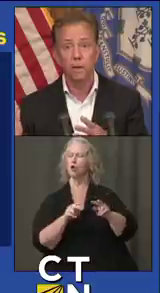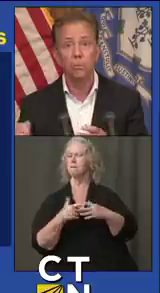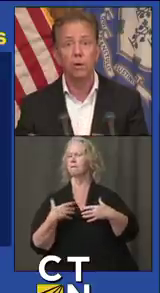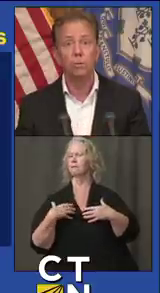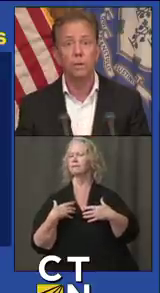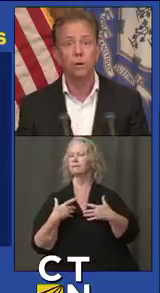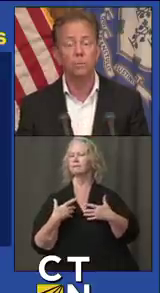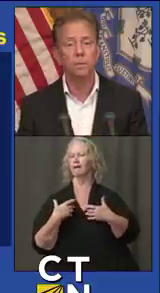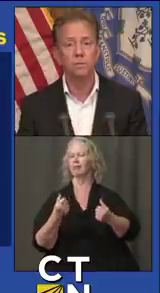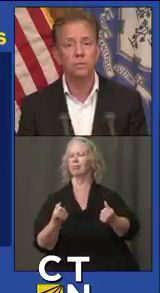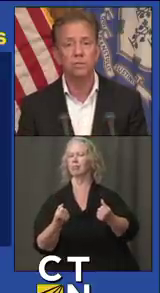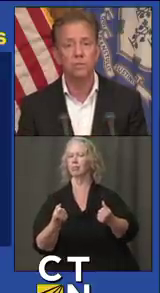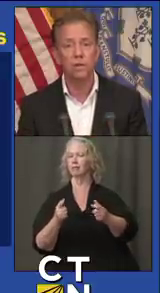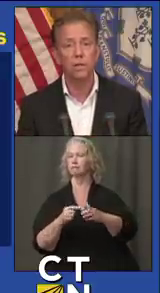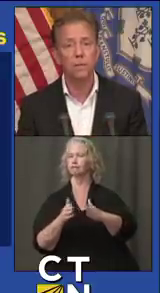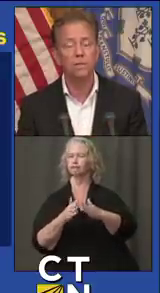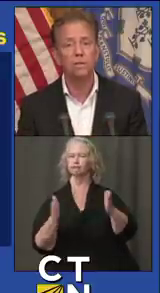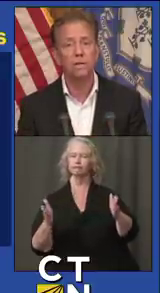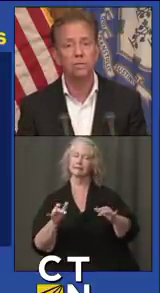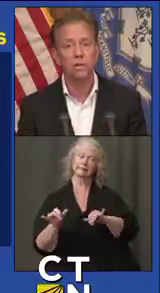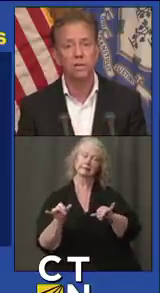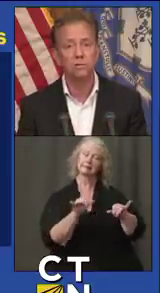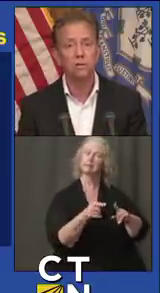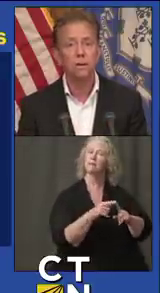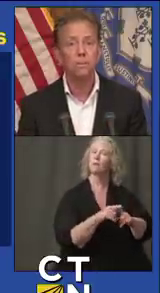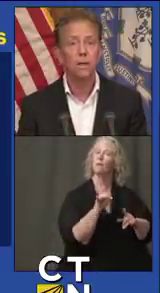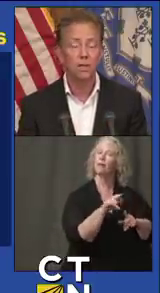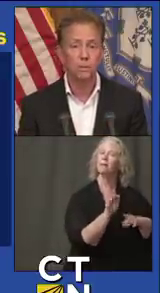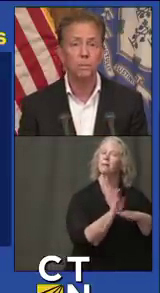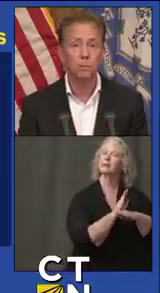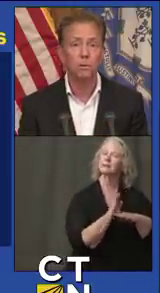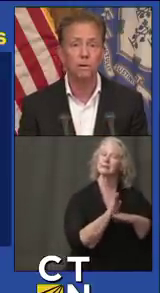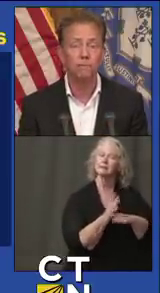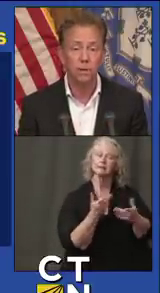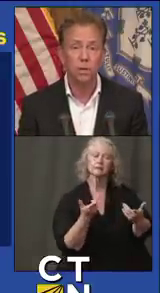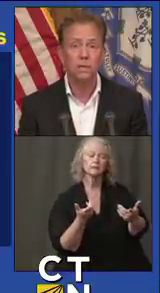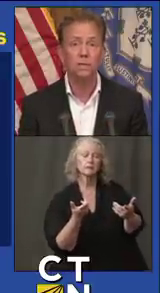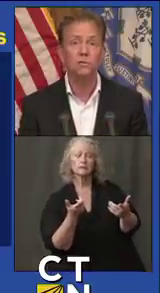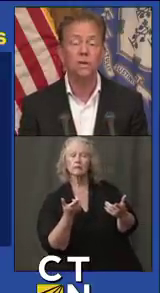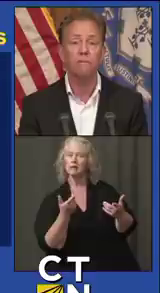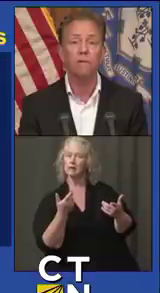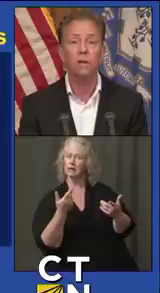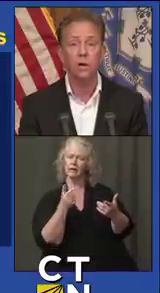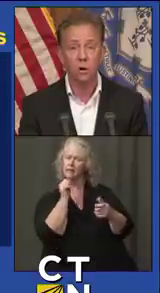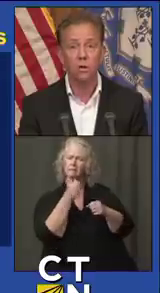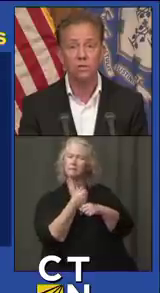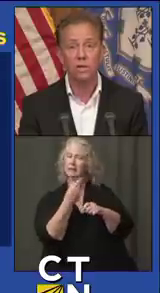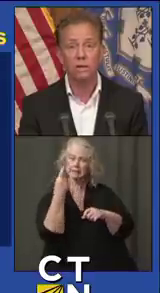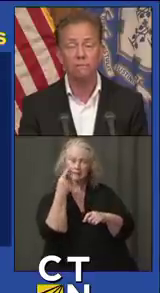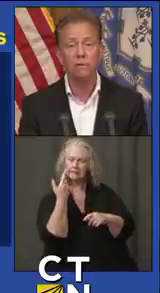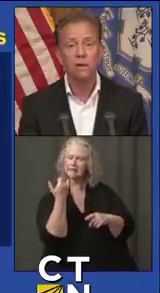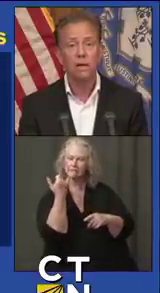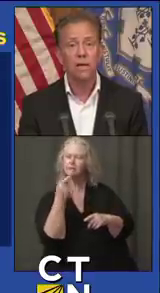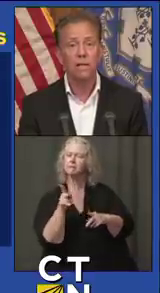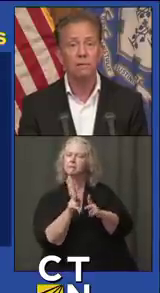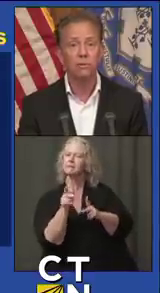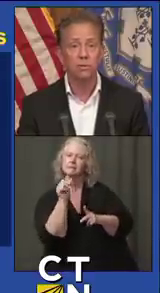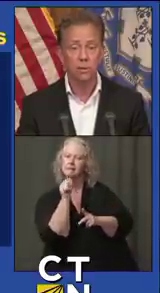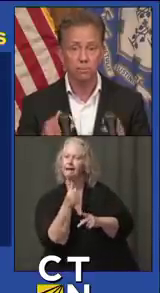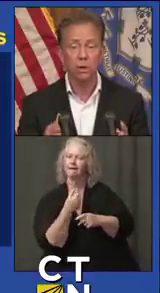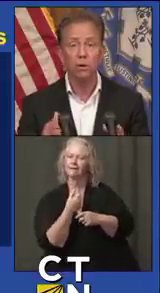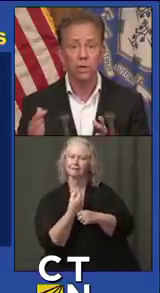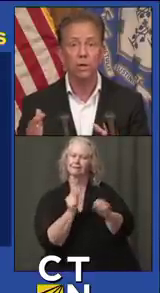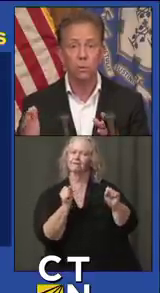said about reopening our businesses, nothing makes any sense unless people feel like they're safe, and they are safe. And that